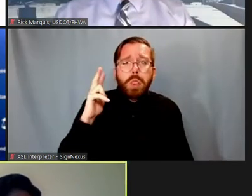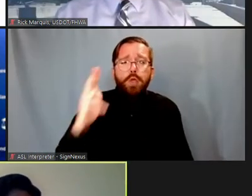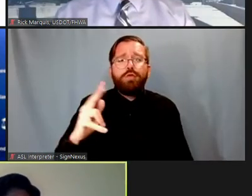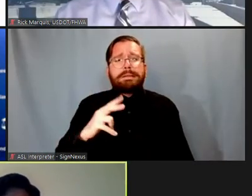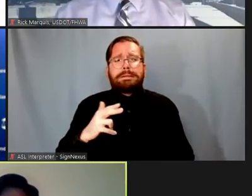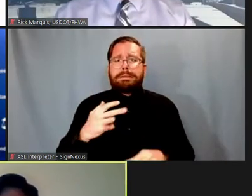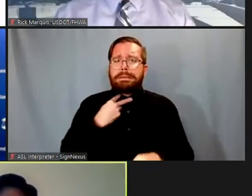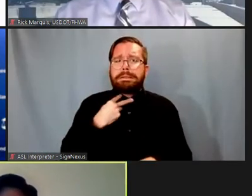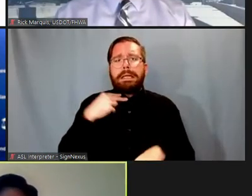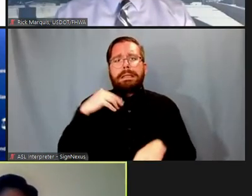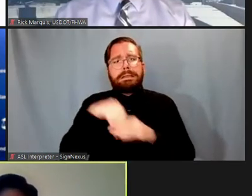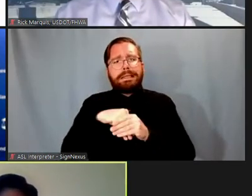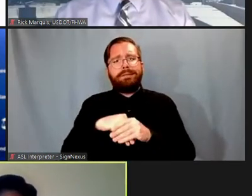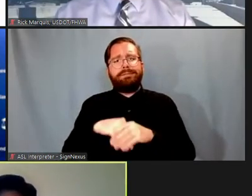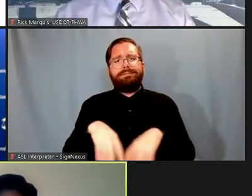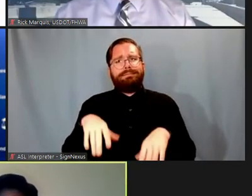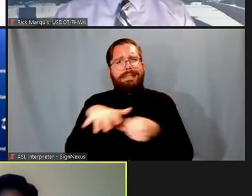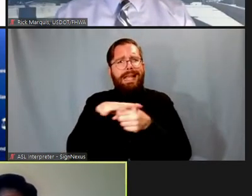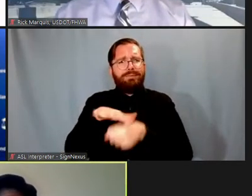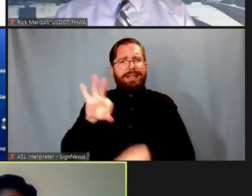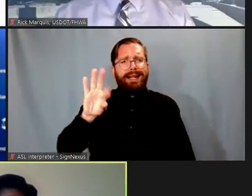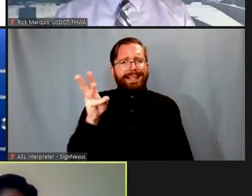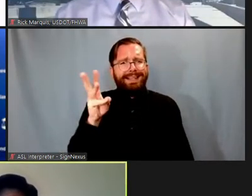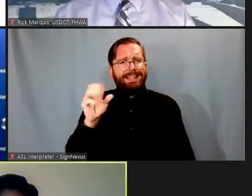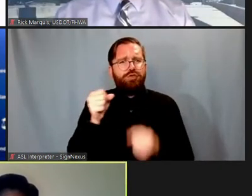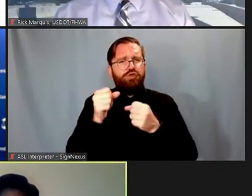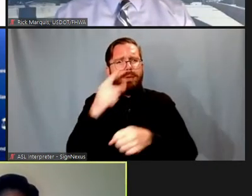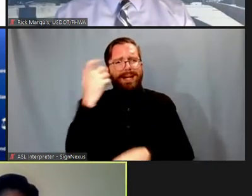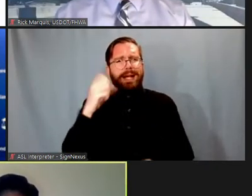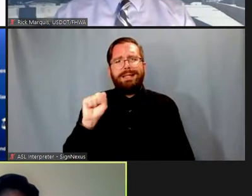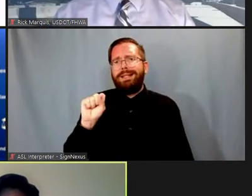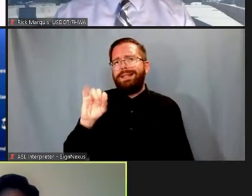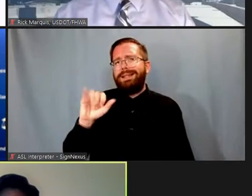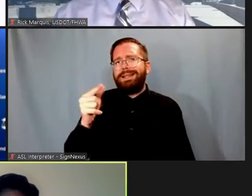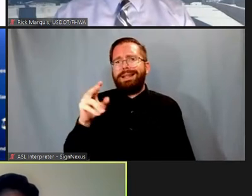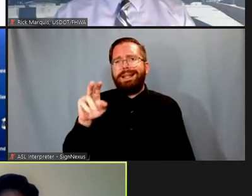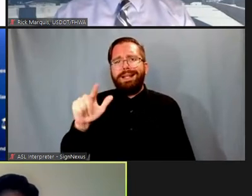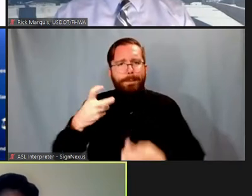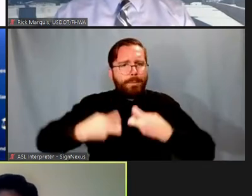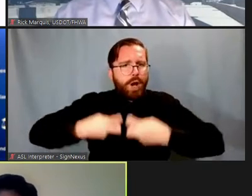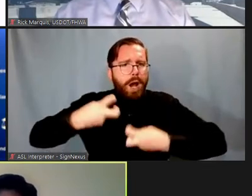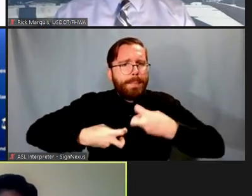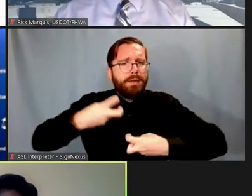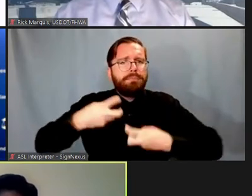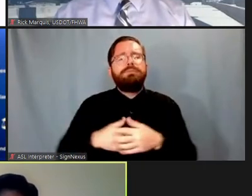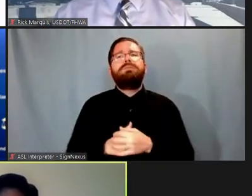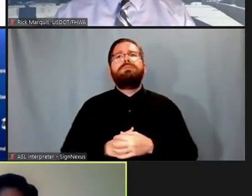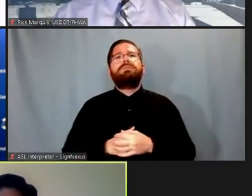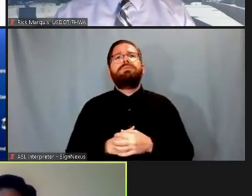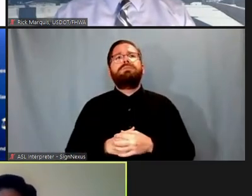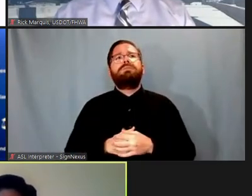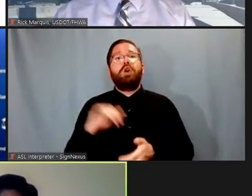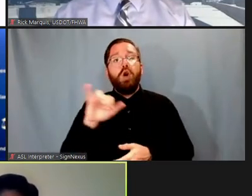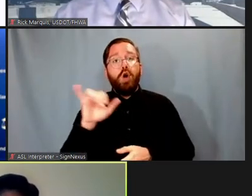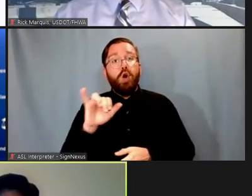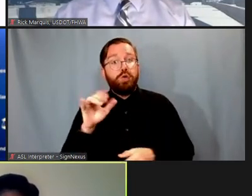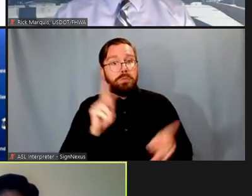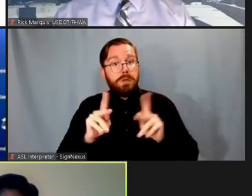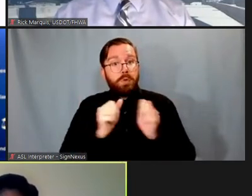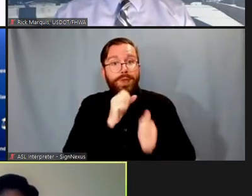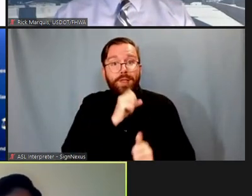crucially these improvements would in turn also make using buses and subways a steadier option for older adults and people with